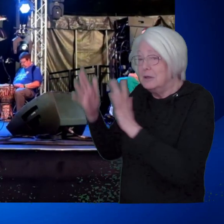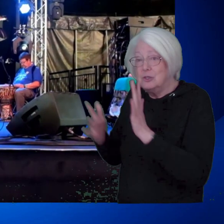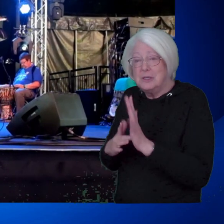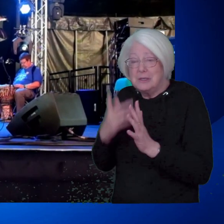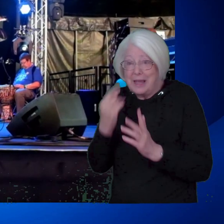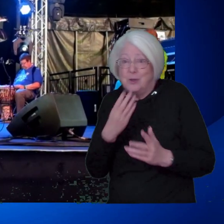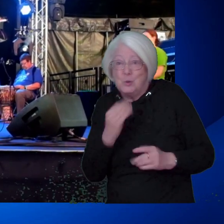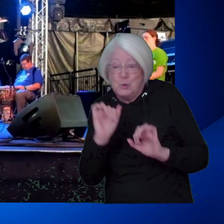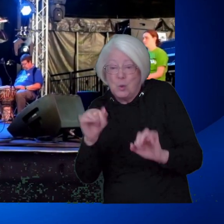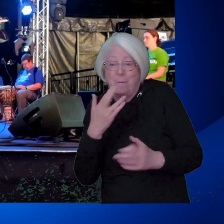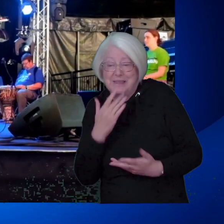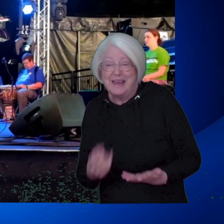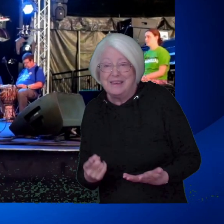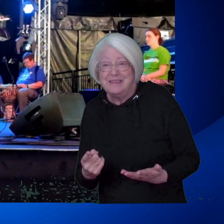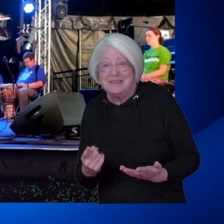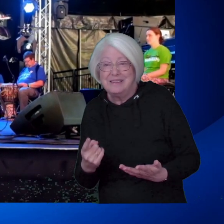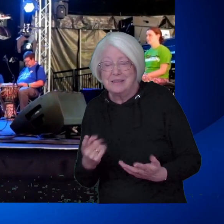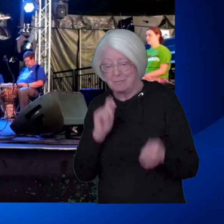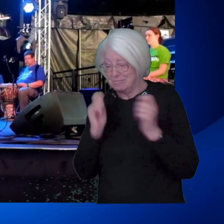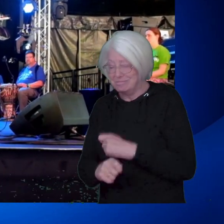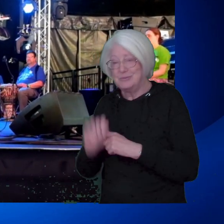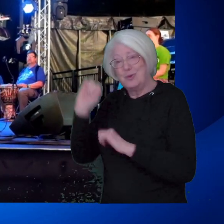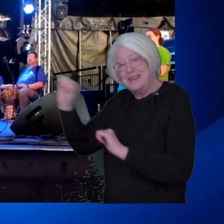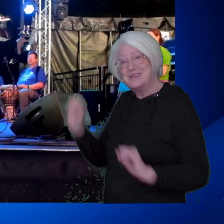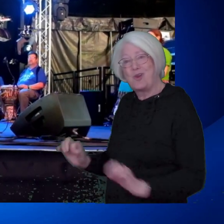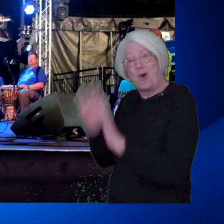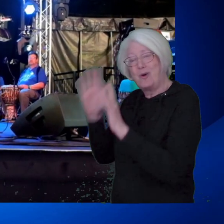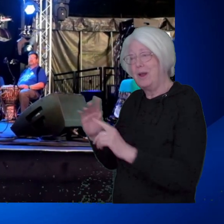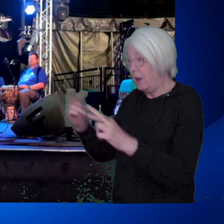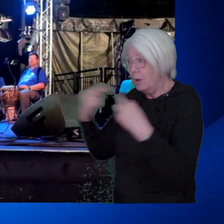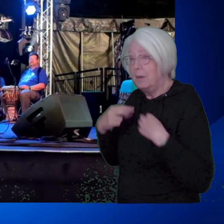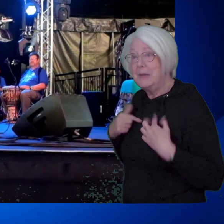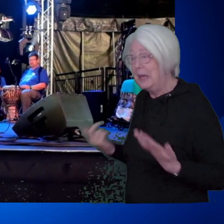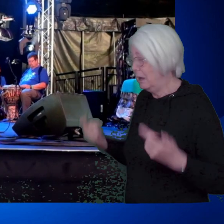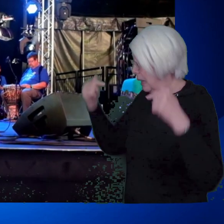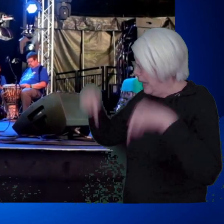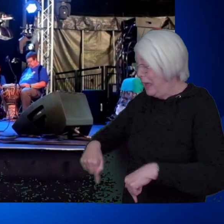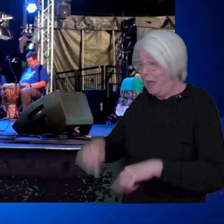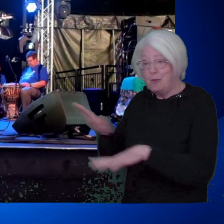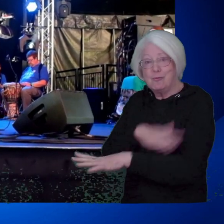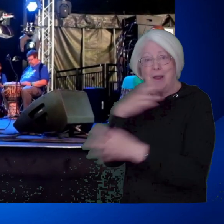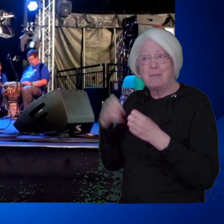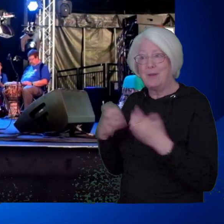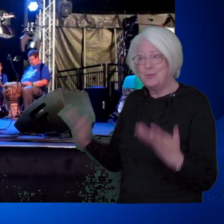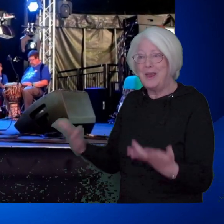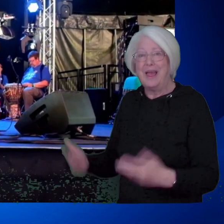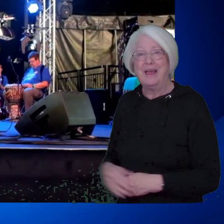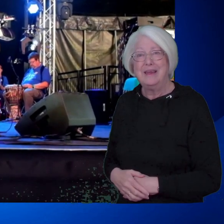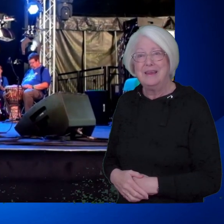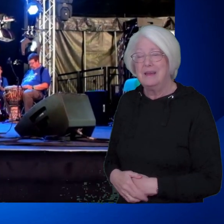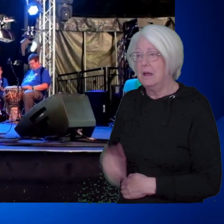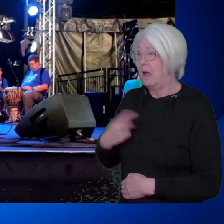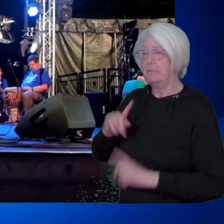your mistakes for his glory. Look at me here at Greenbelt today. I